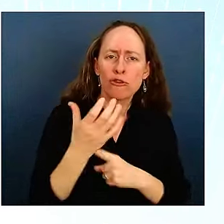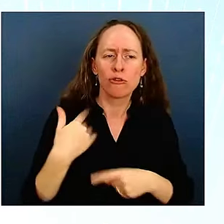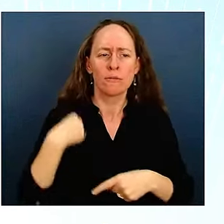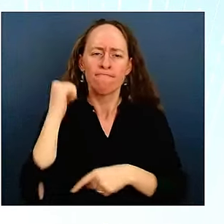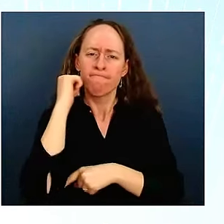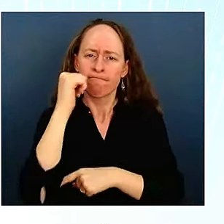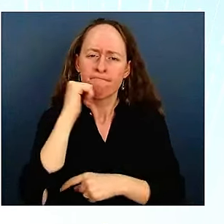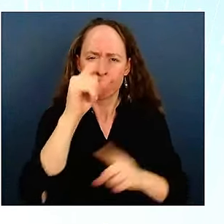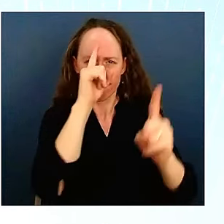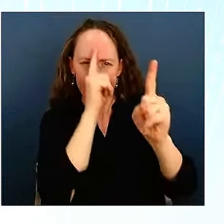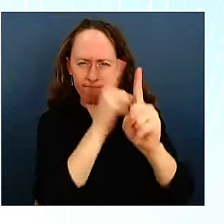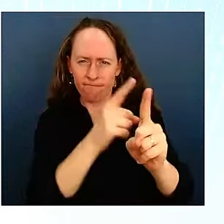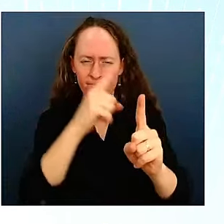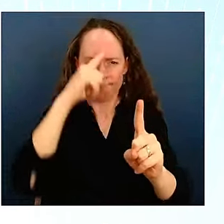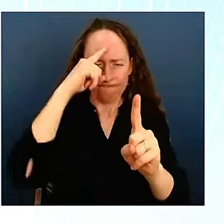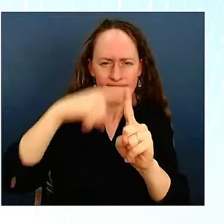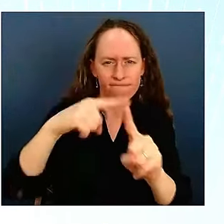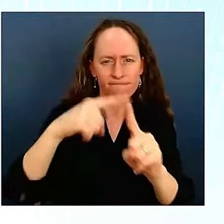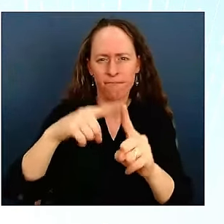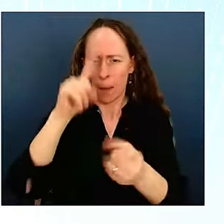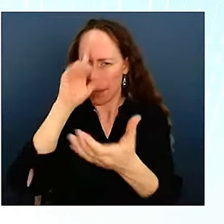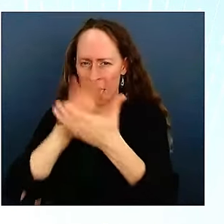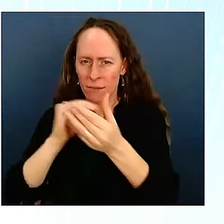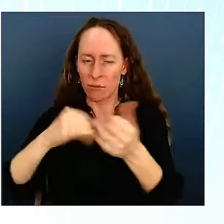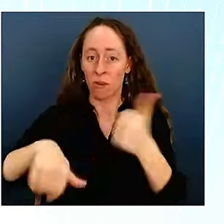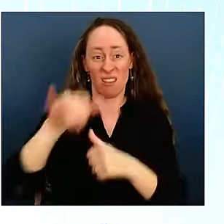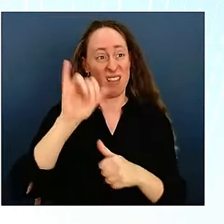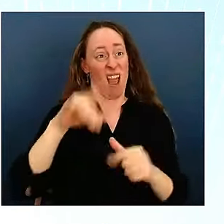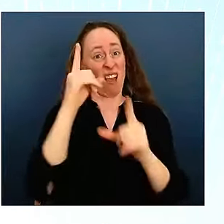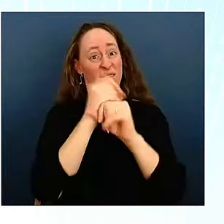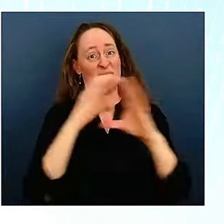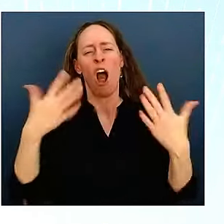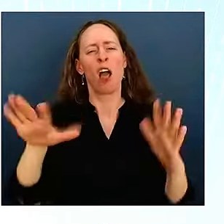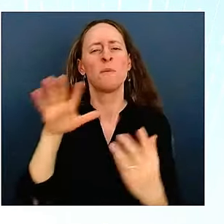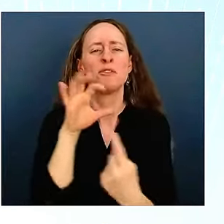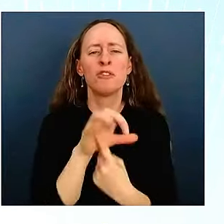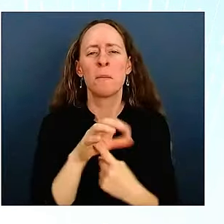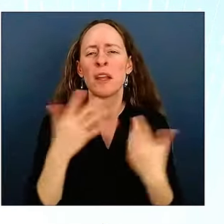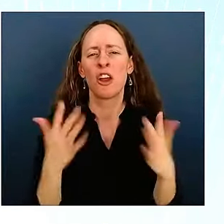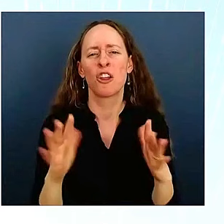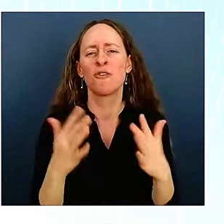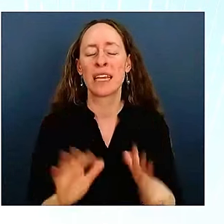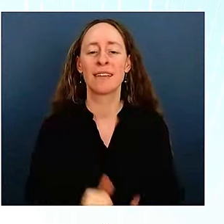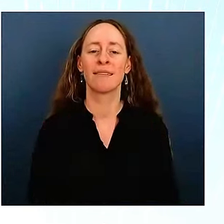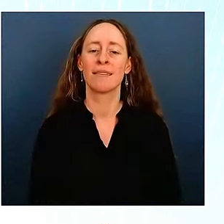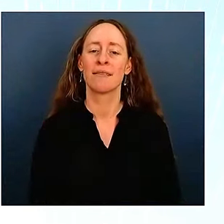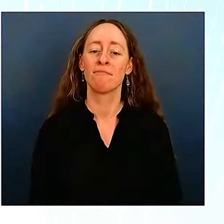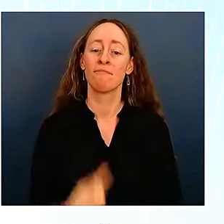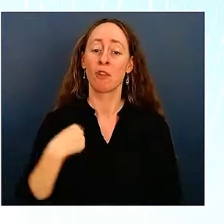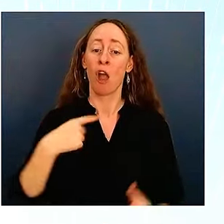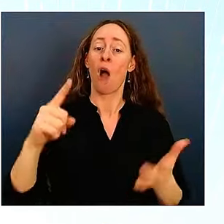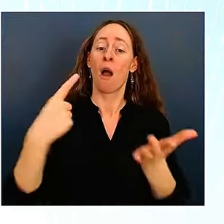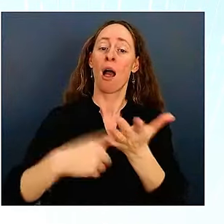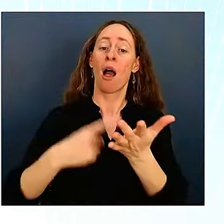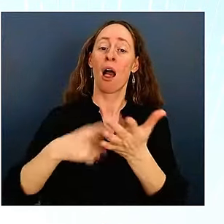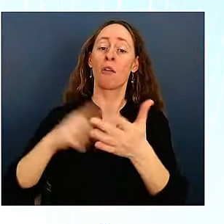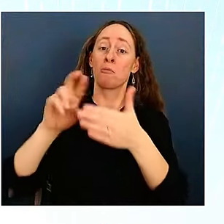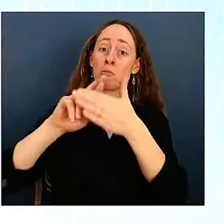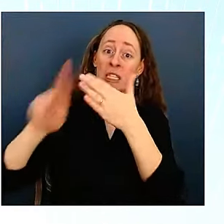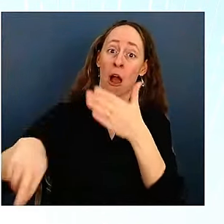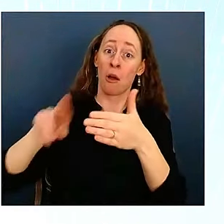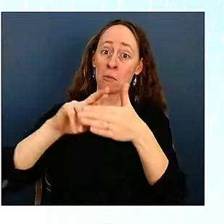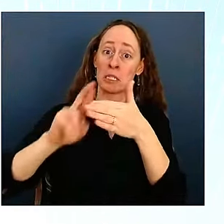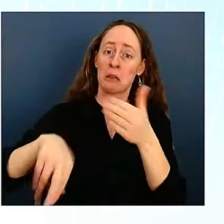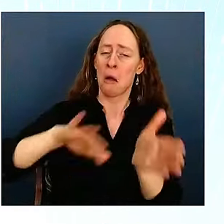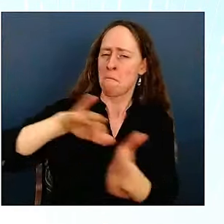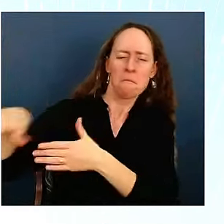I like to say that it's not about results, but the connection that we have and the great people within